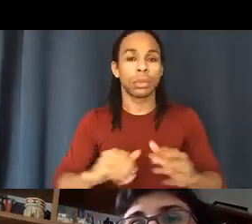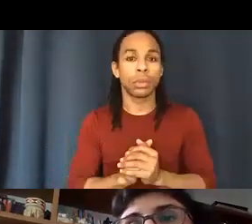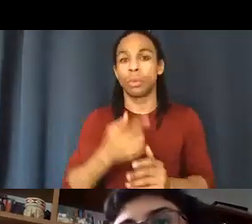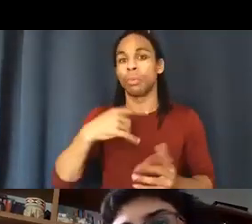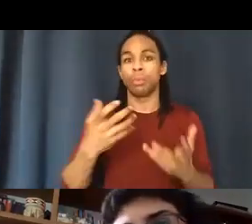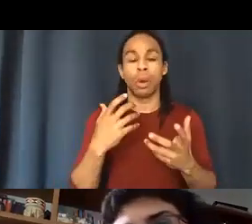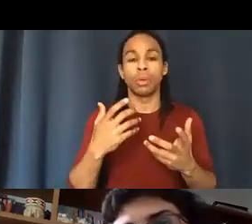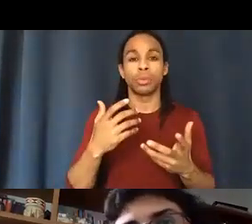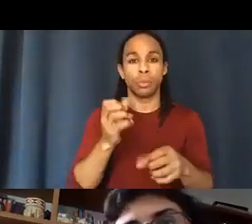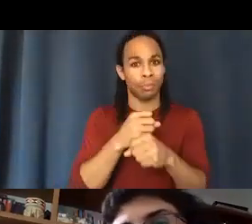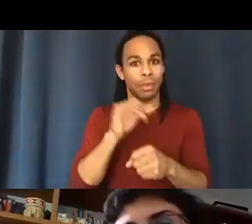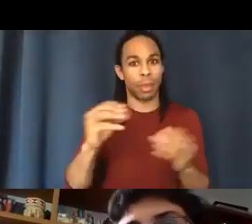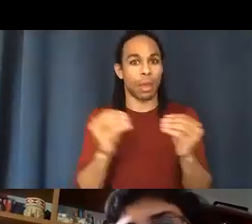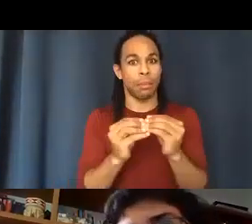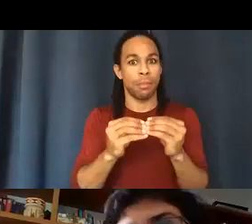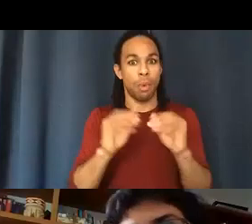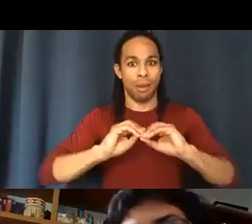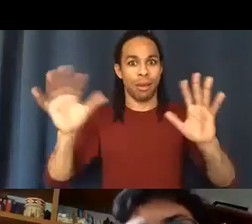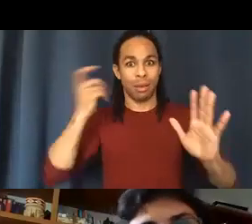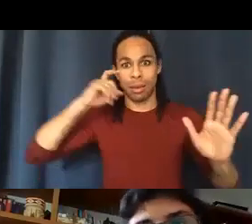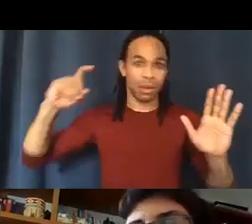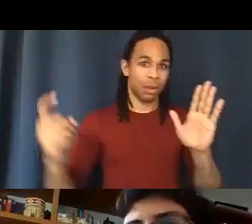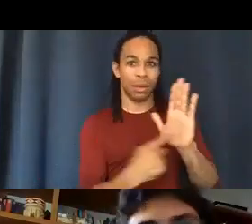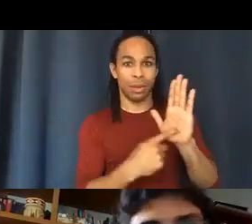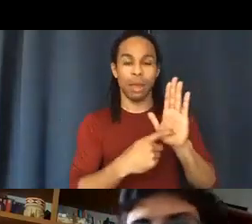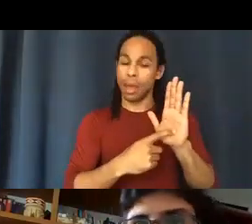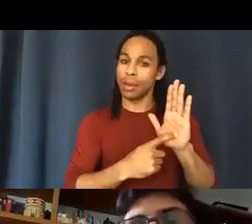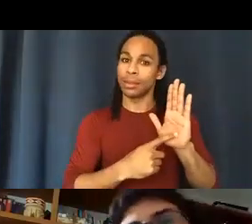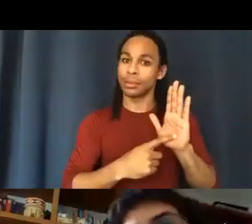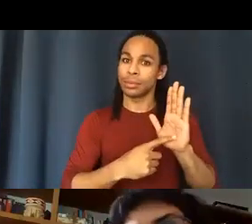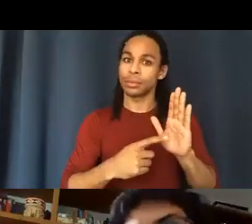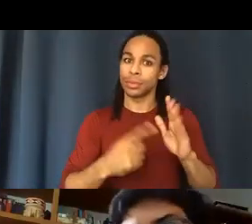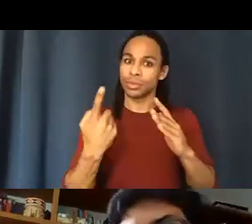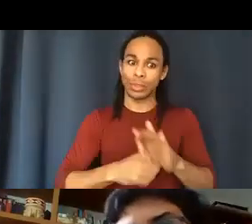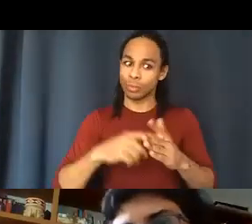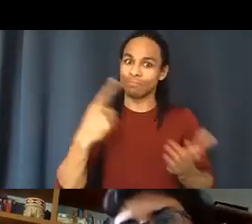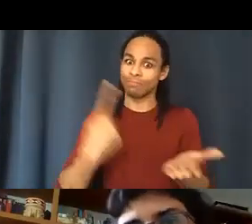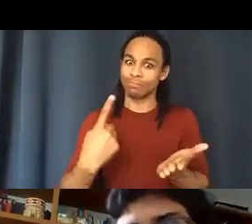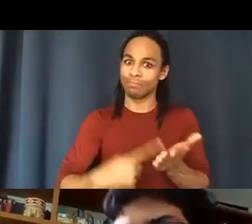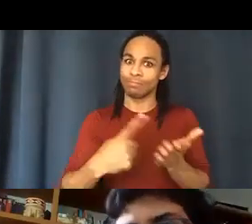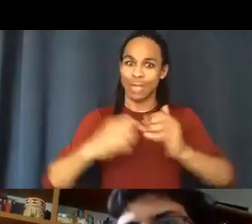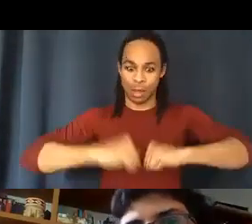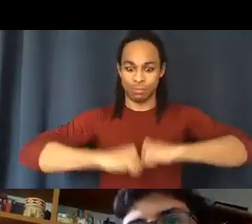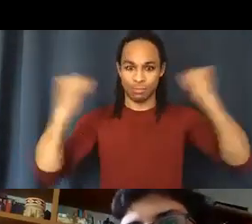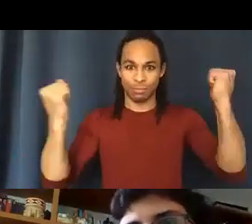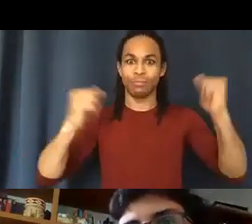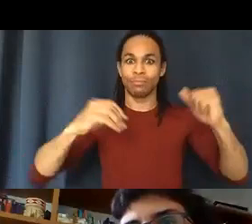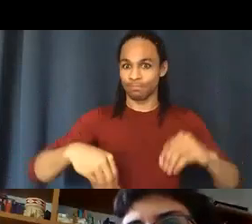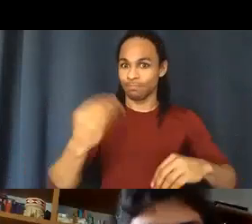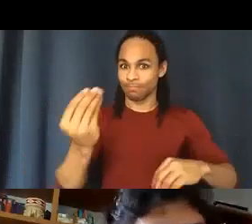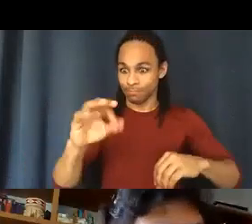are also in the basis of discussions of epidemiological surveillance, of implementation